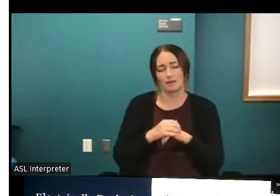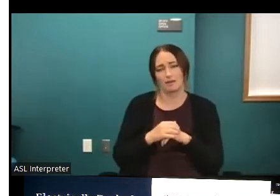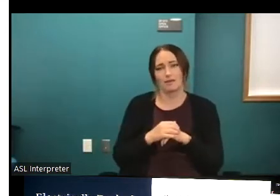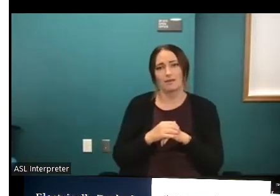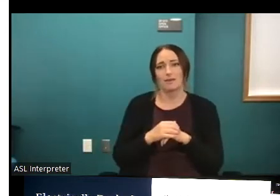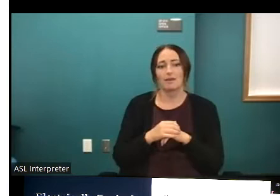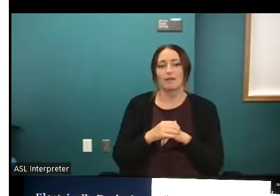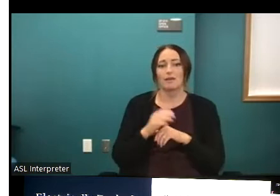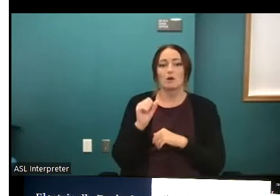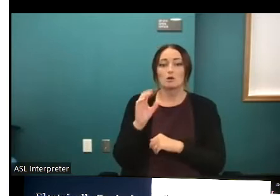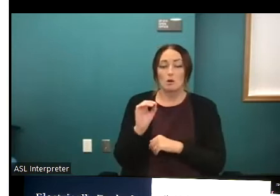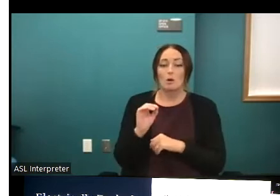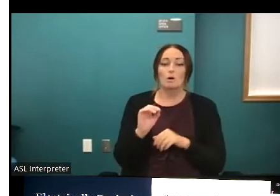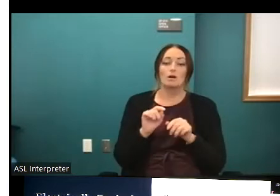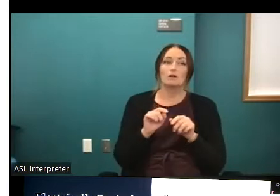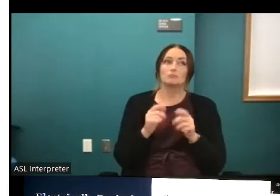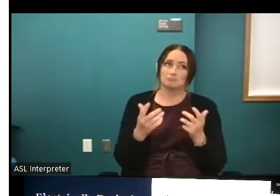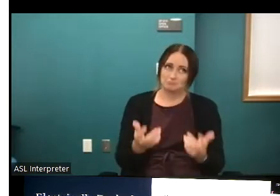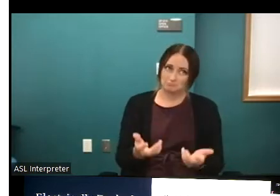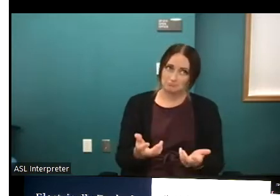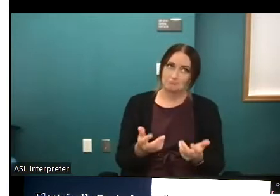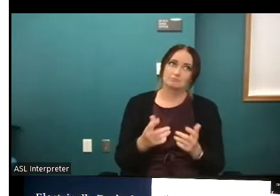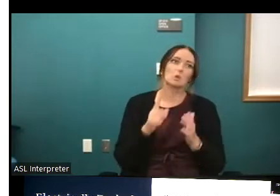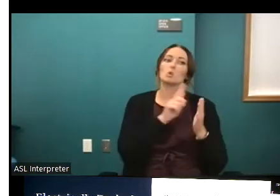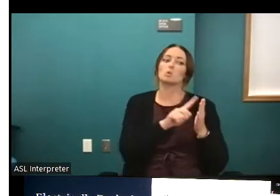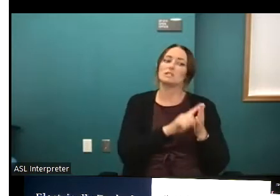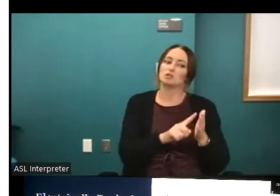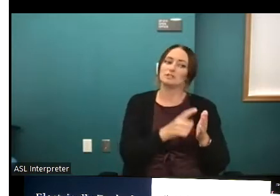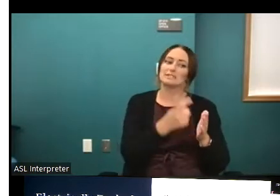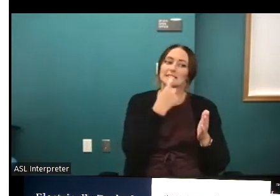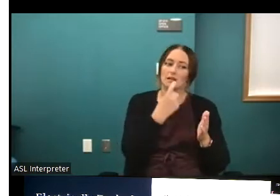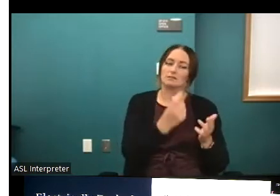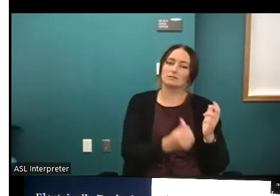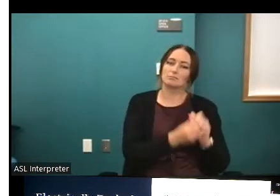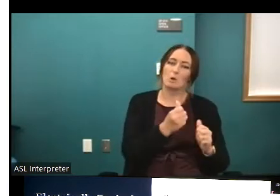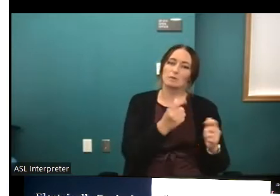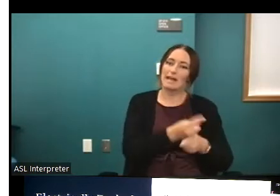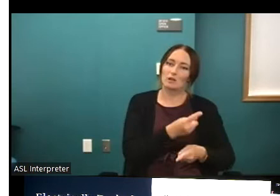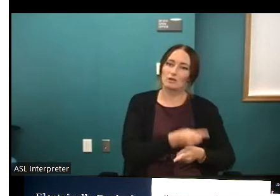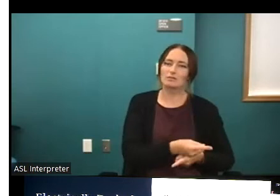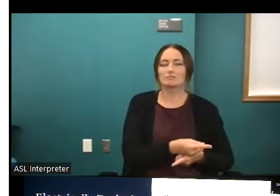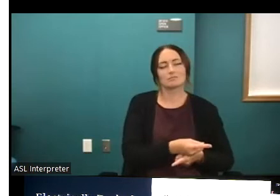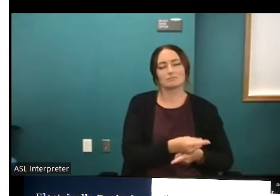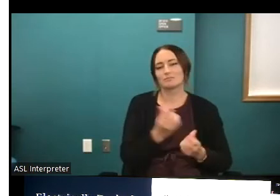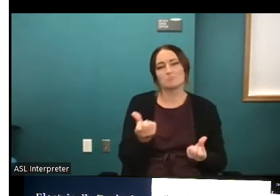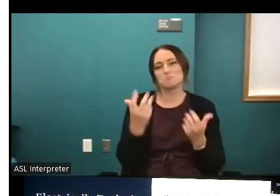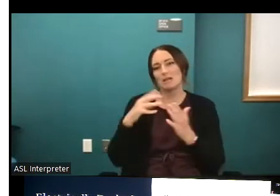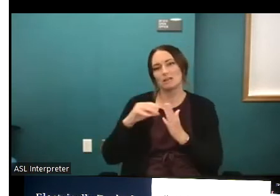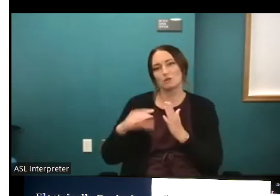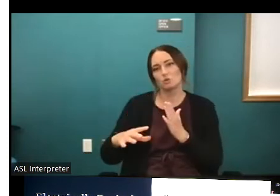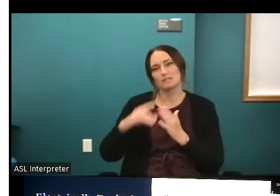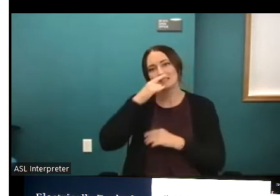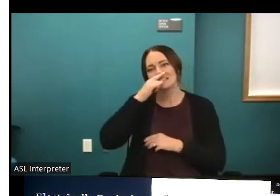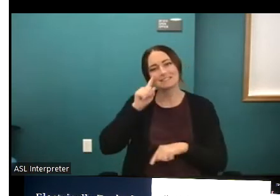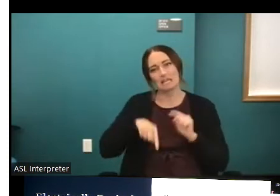And so while it is, research says the most accurate thing we've got there is a lot of kids who just can't tolerate it. We